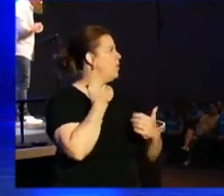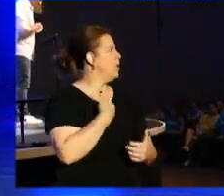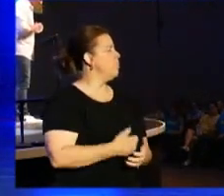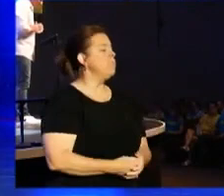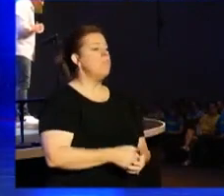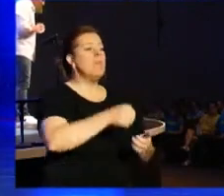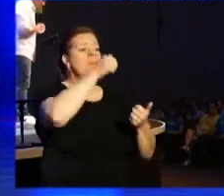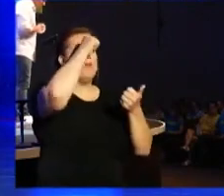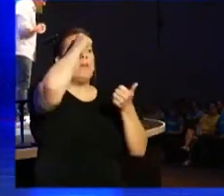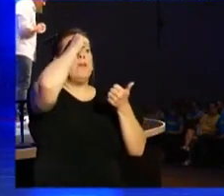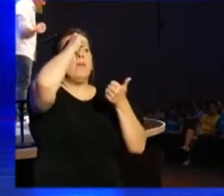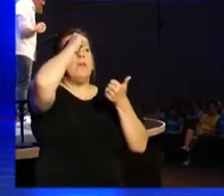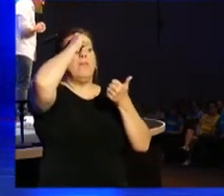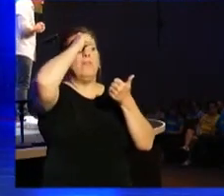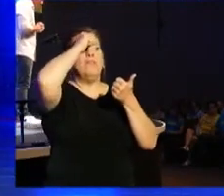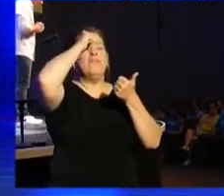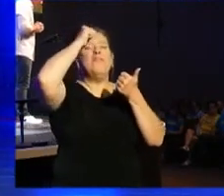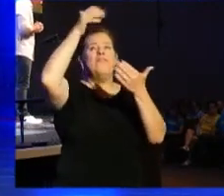Father in heaven,